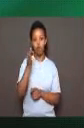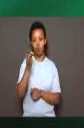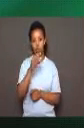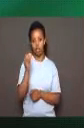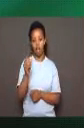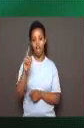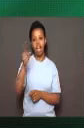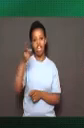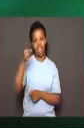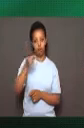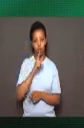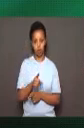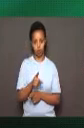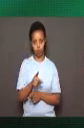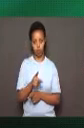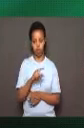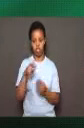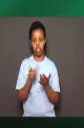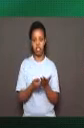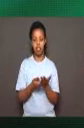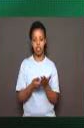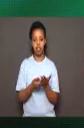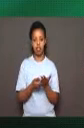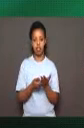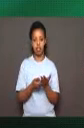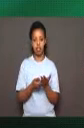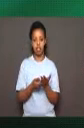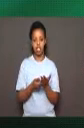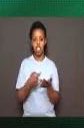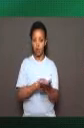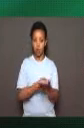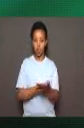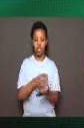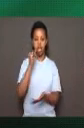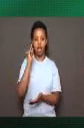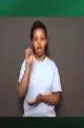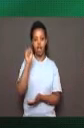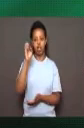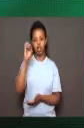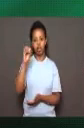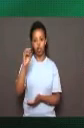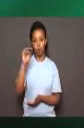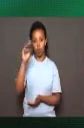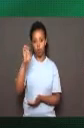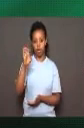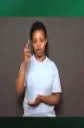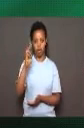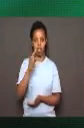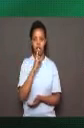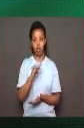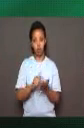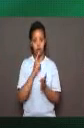galactose. They are isomers of glucose. These isomers